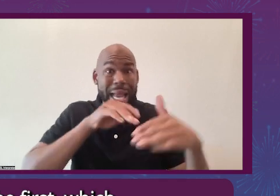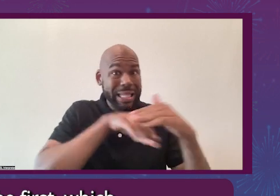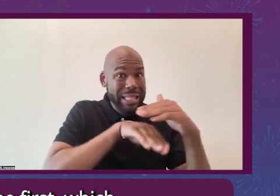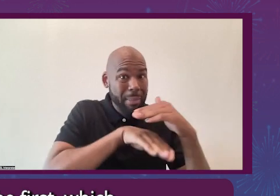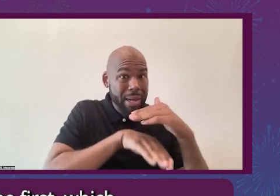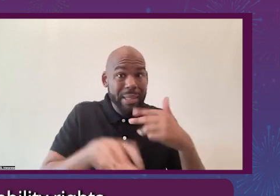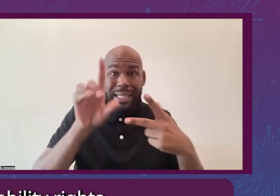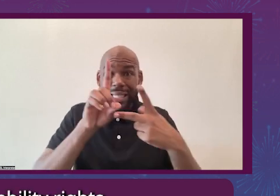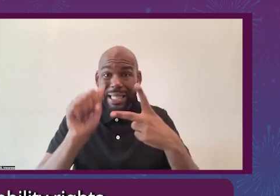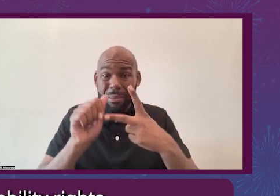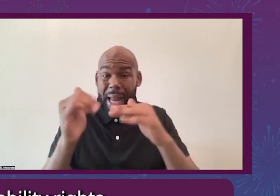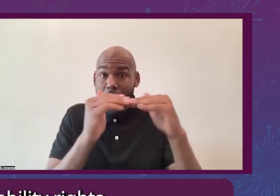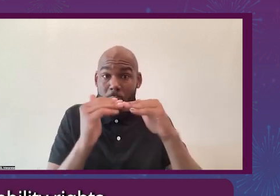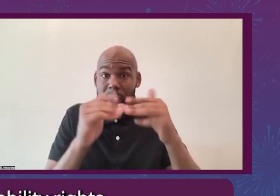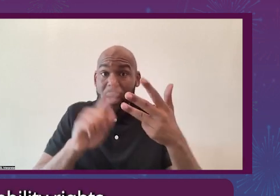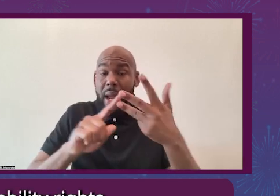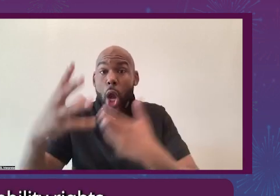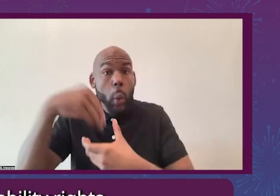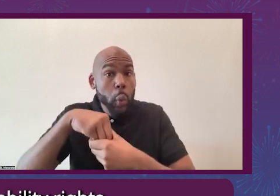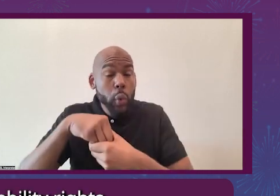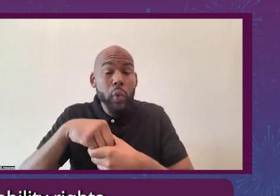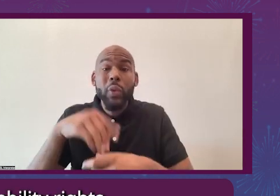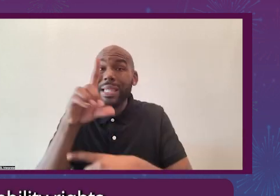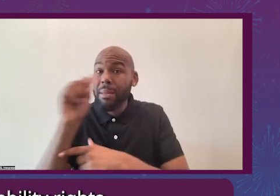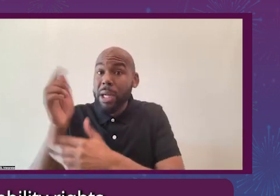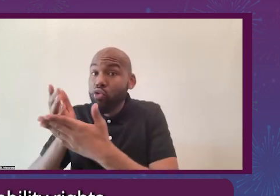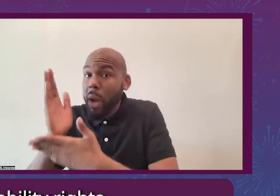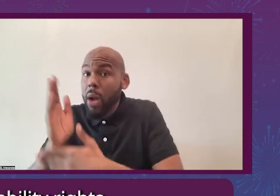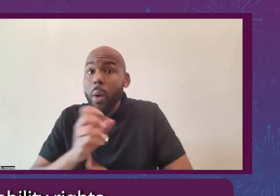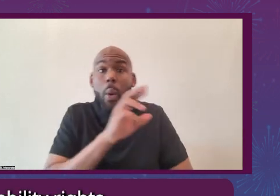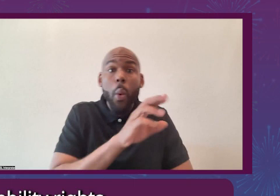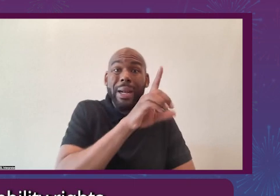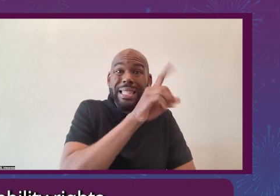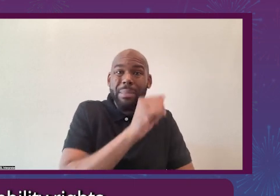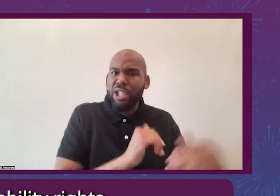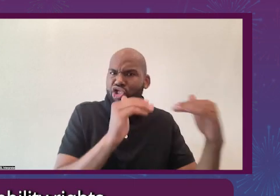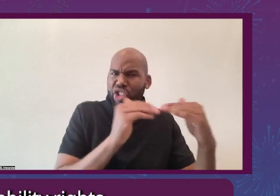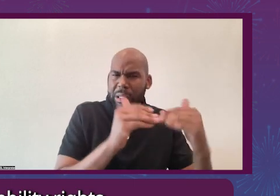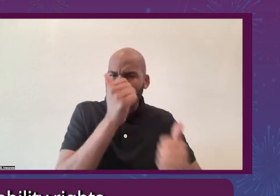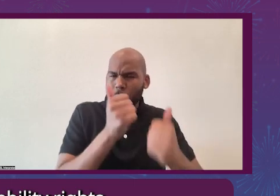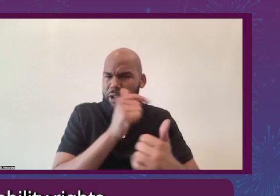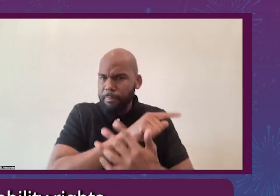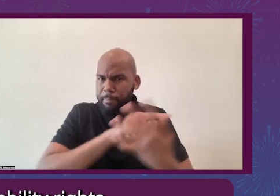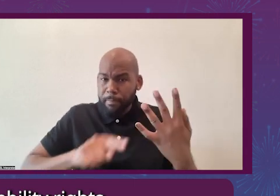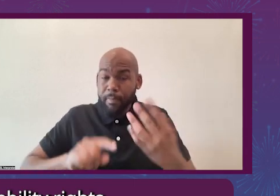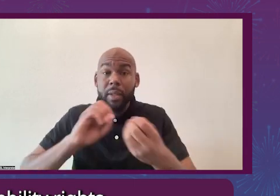you? Accessibility, disability equity, inclusion, disability rights, or disability